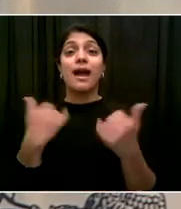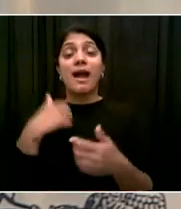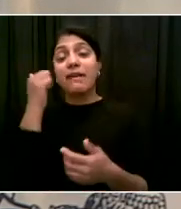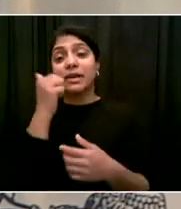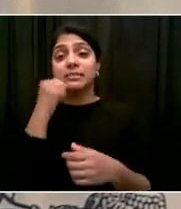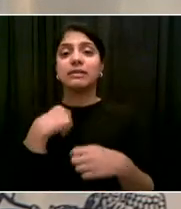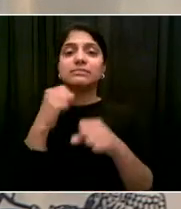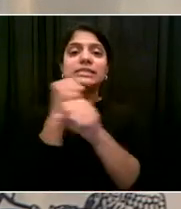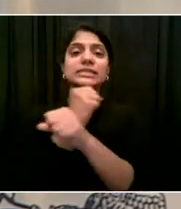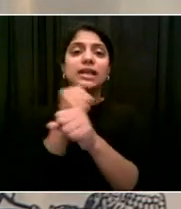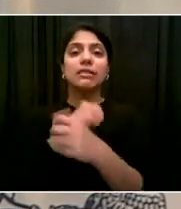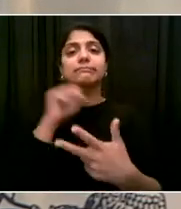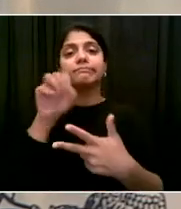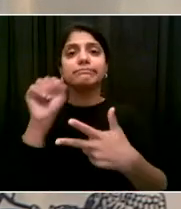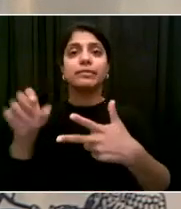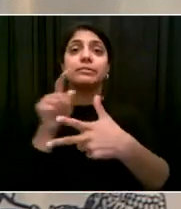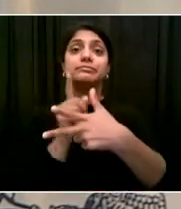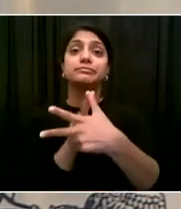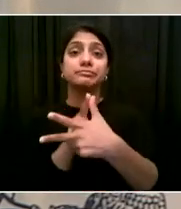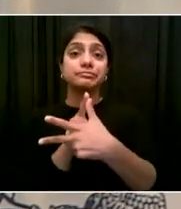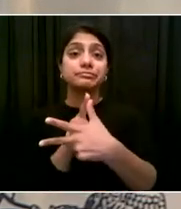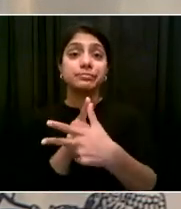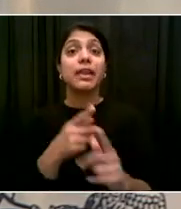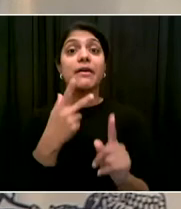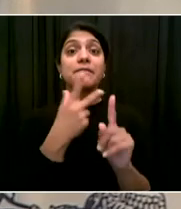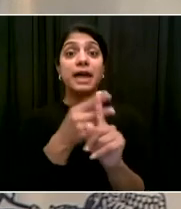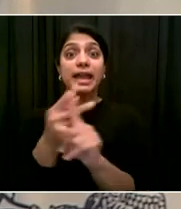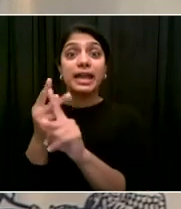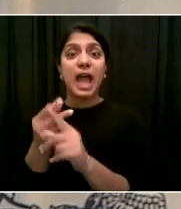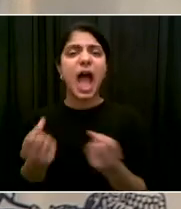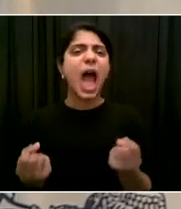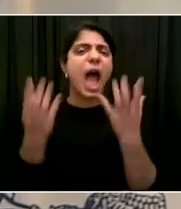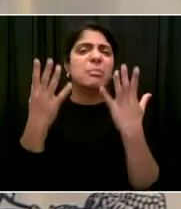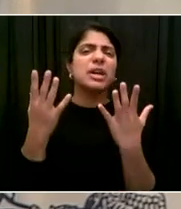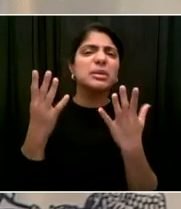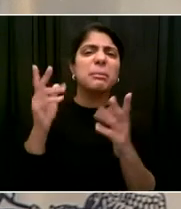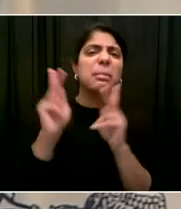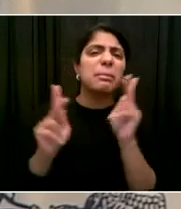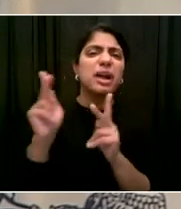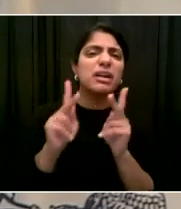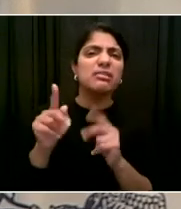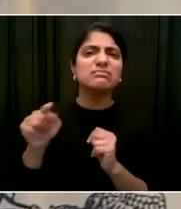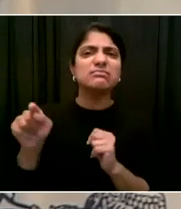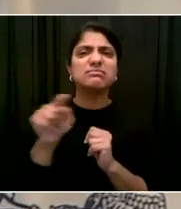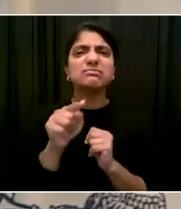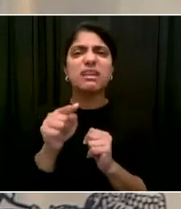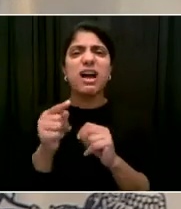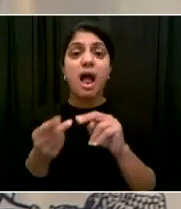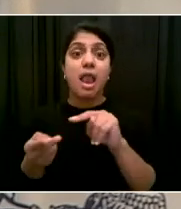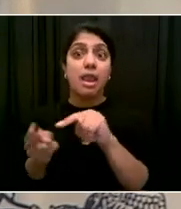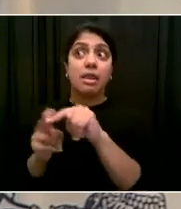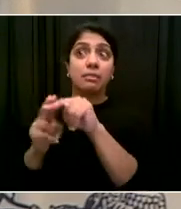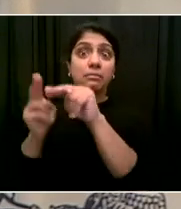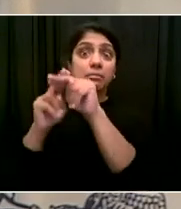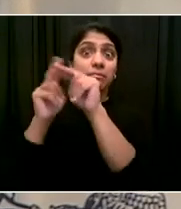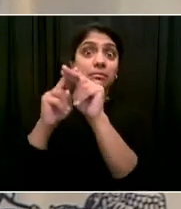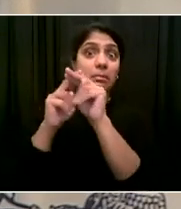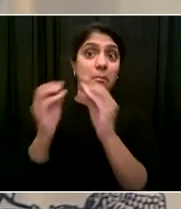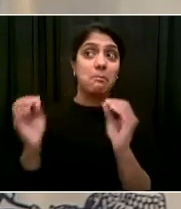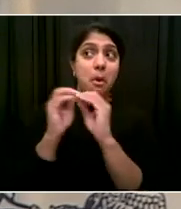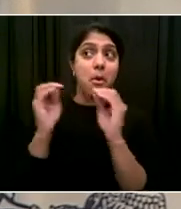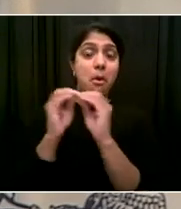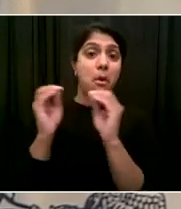one, this is the key, vaccination. And this number keeps climbing. We need to climb more. So,